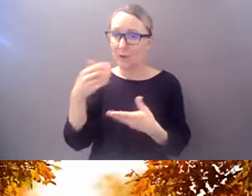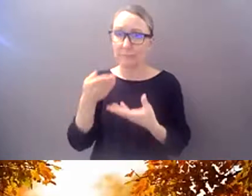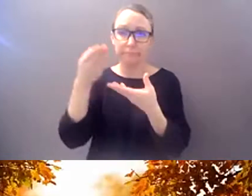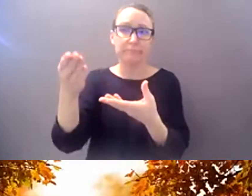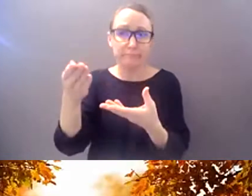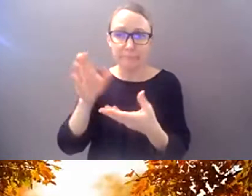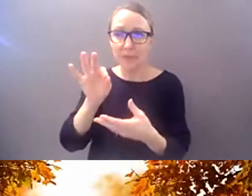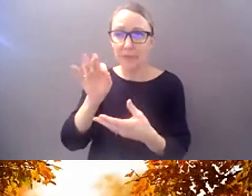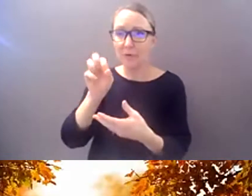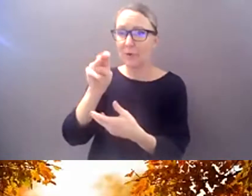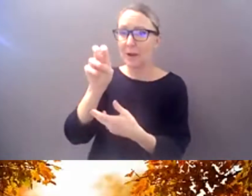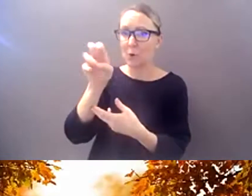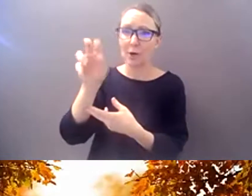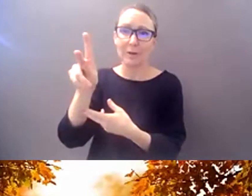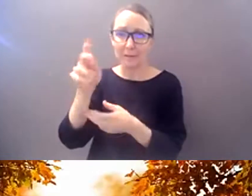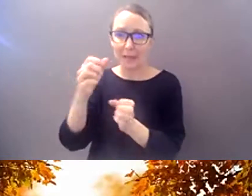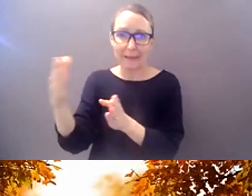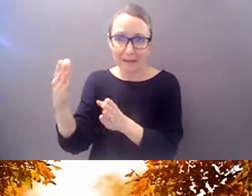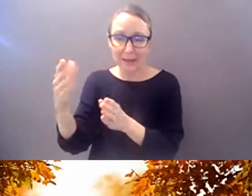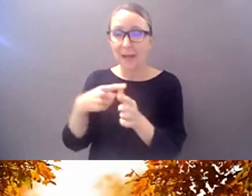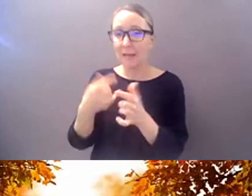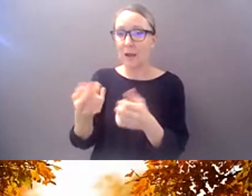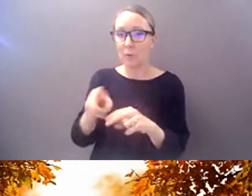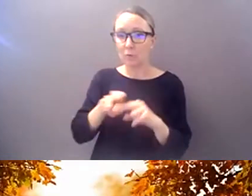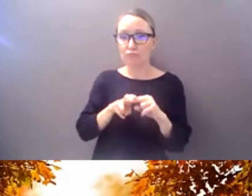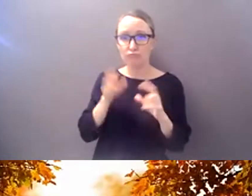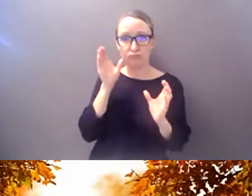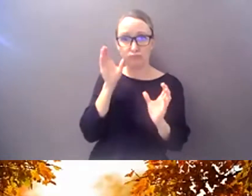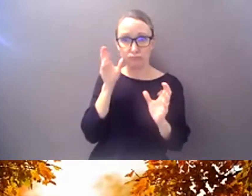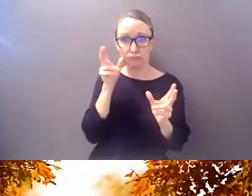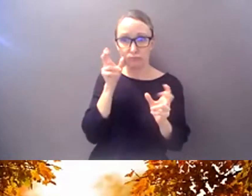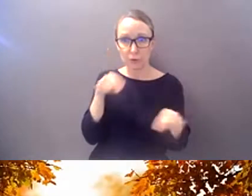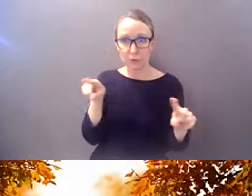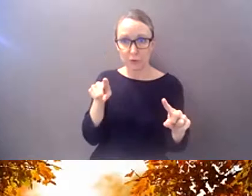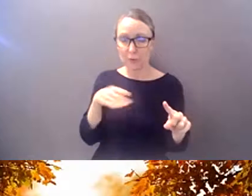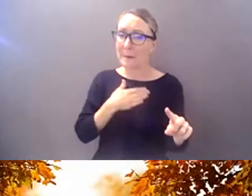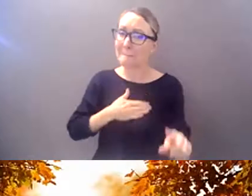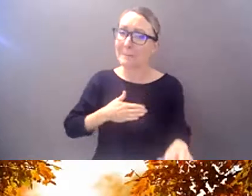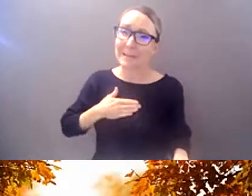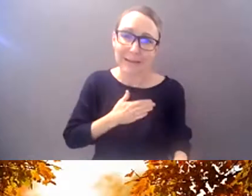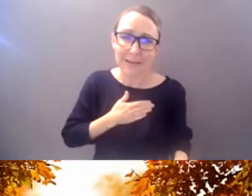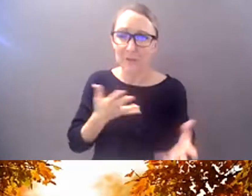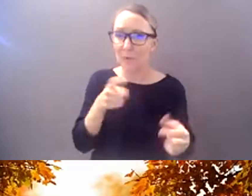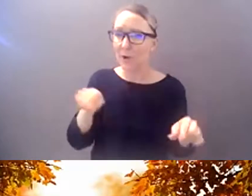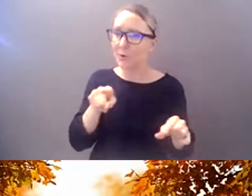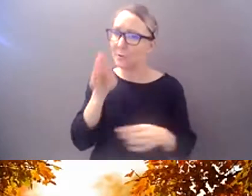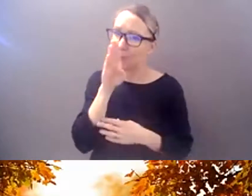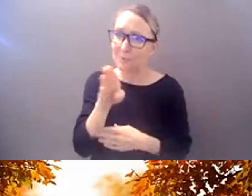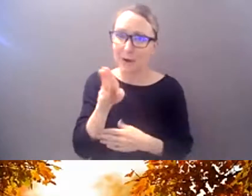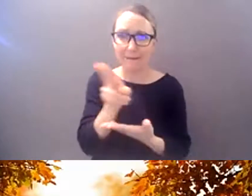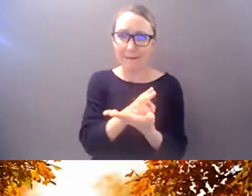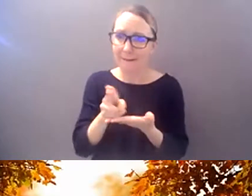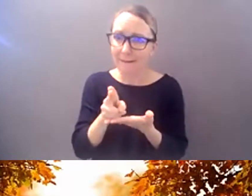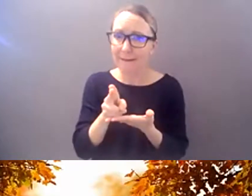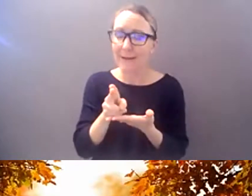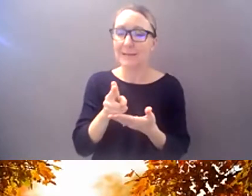taking a step back to listen through these town halls, please be frank, please be open, and provide us with your best thinking in terms